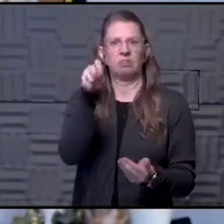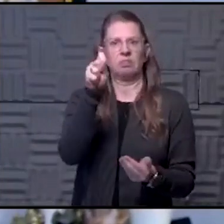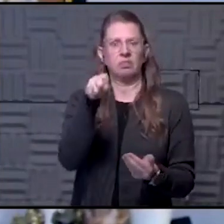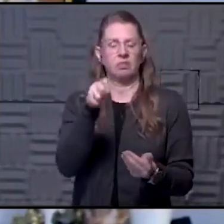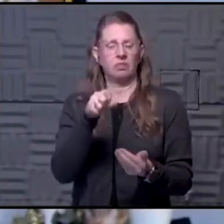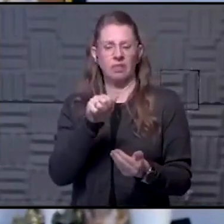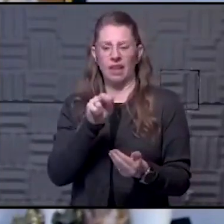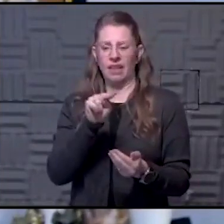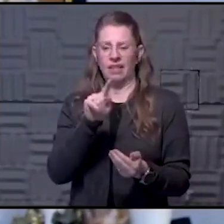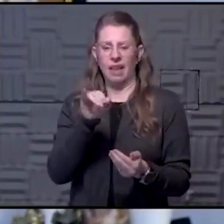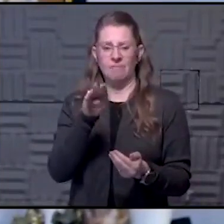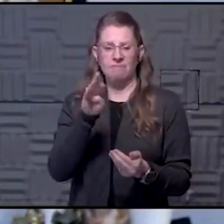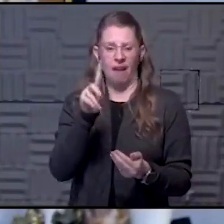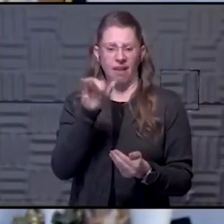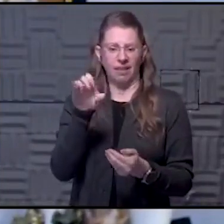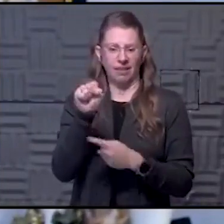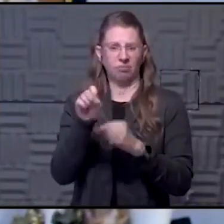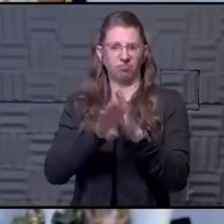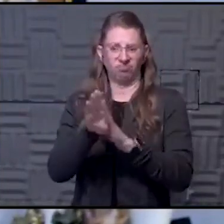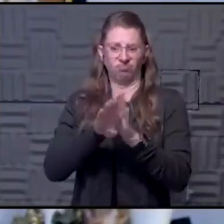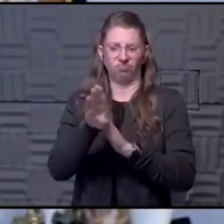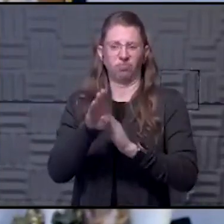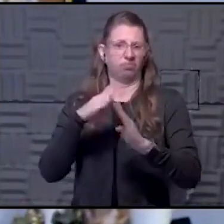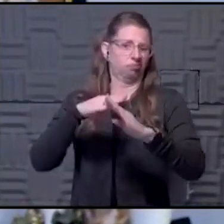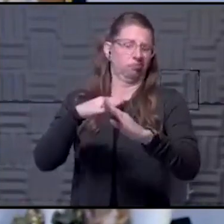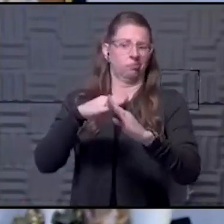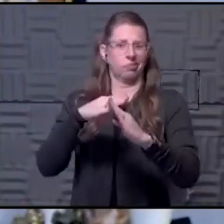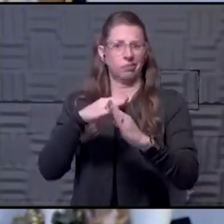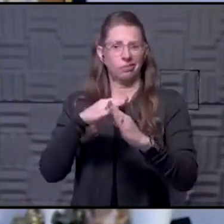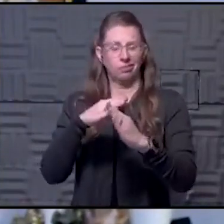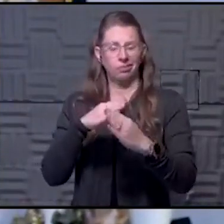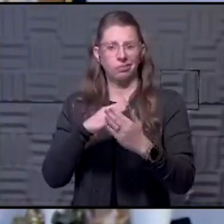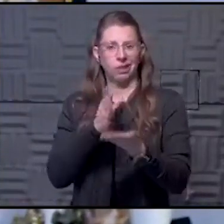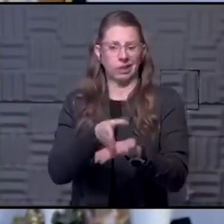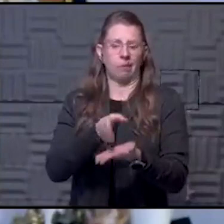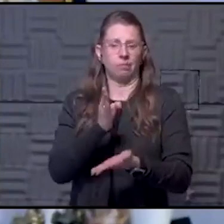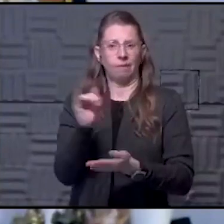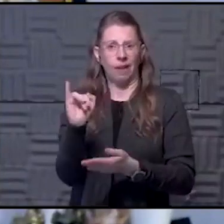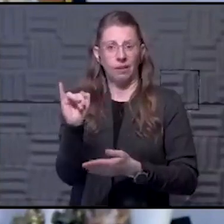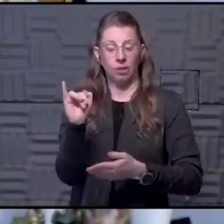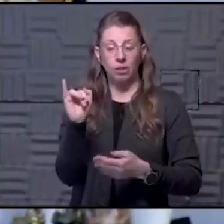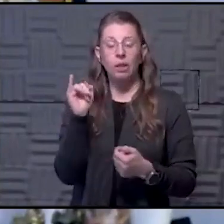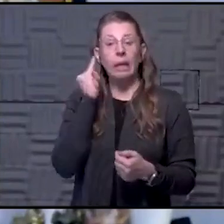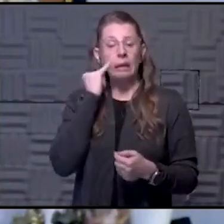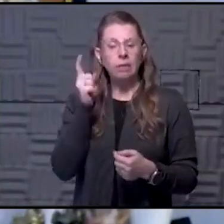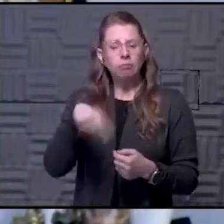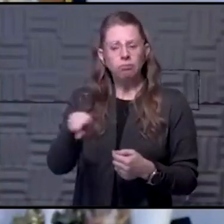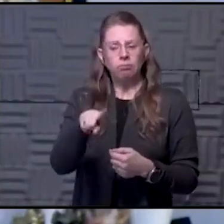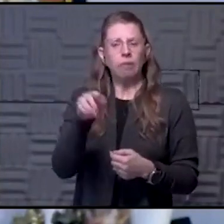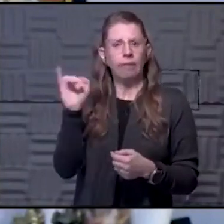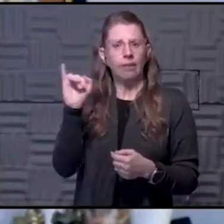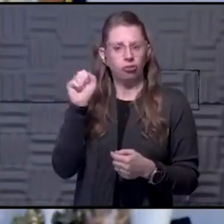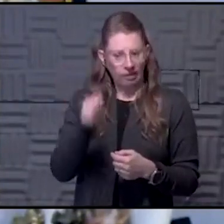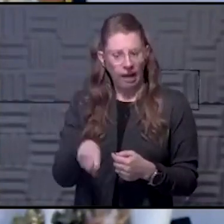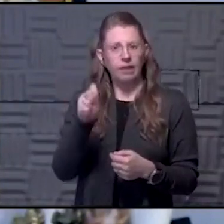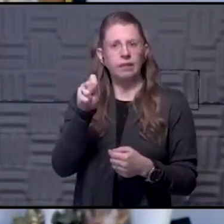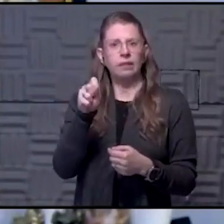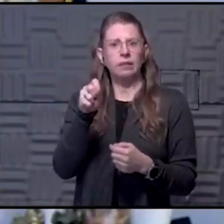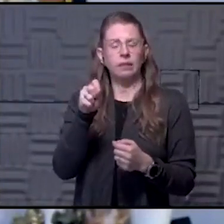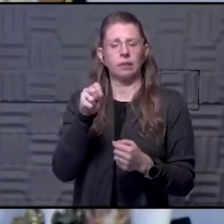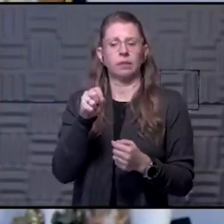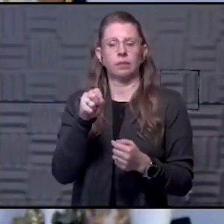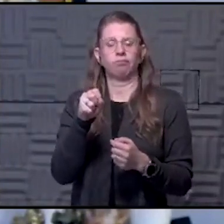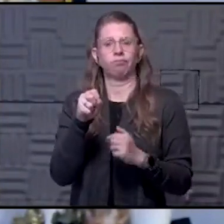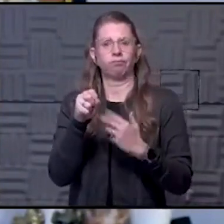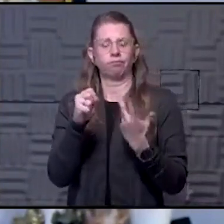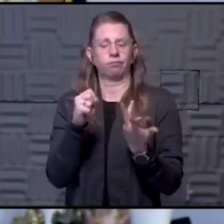and antibodies work to prevent infections and for those people that do get an infection, to mitigate it so that they